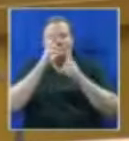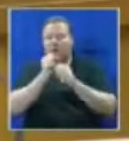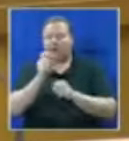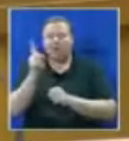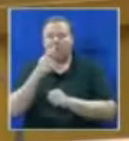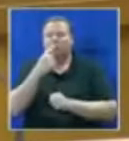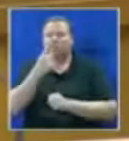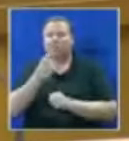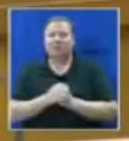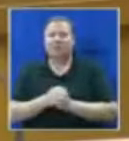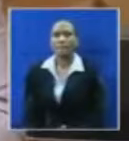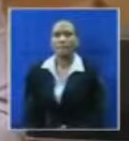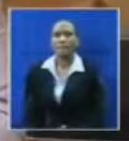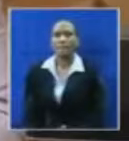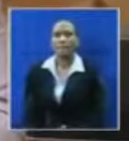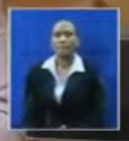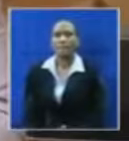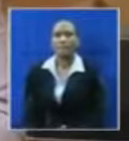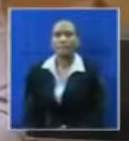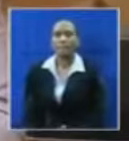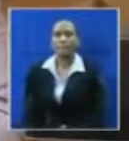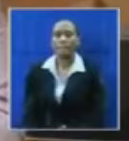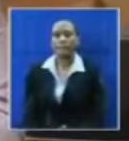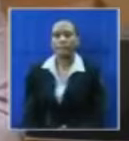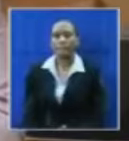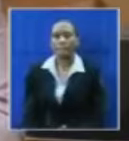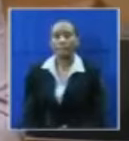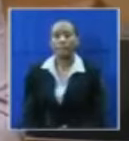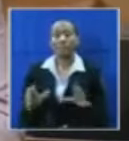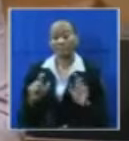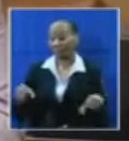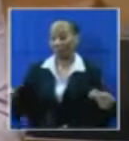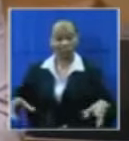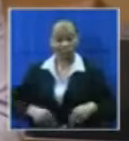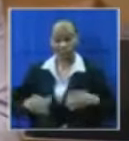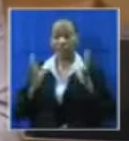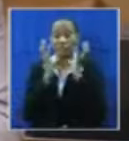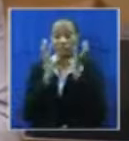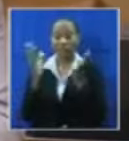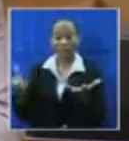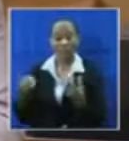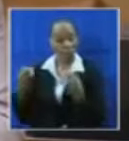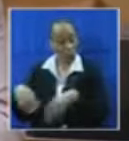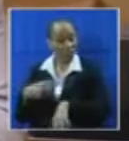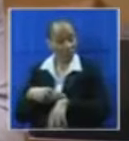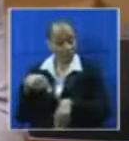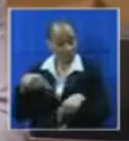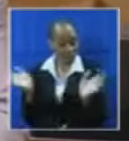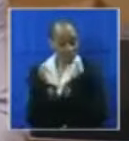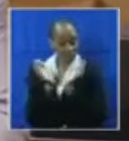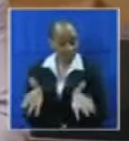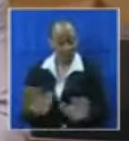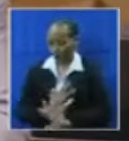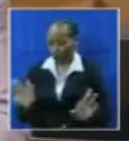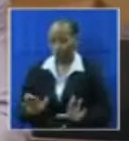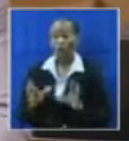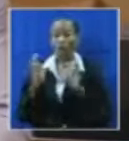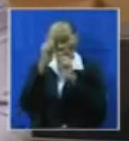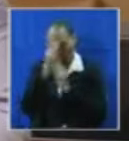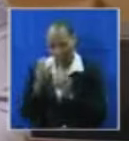with inquiry. We cannot allow Honourable Malema to disrespect the House and waste the time of the House. Honourable